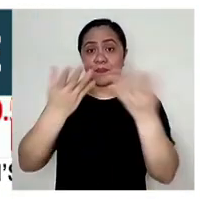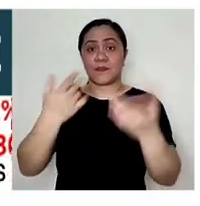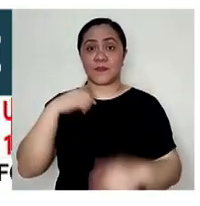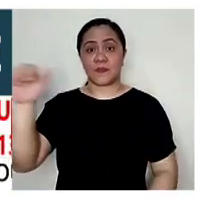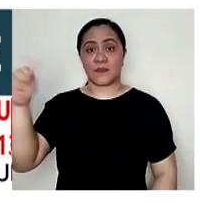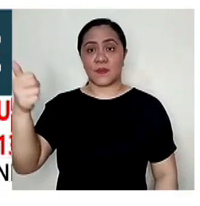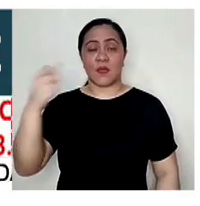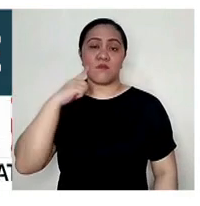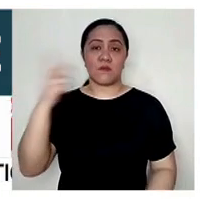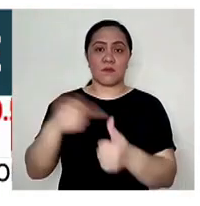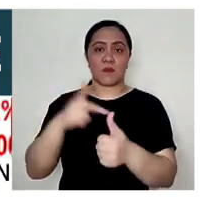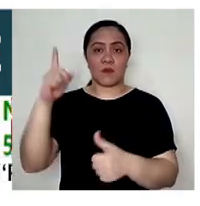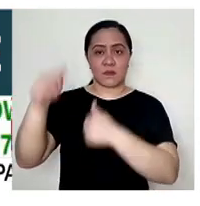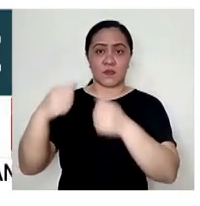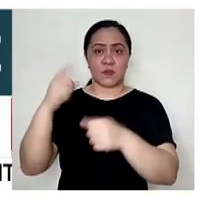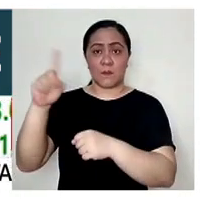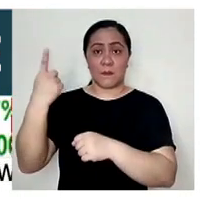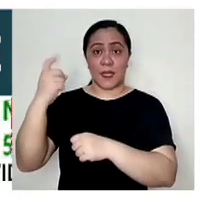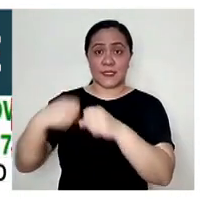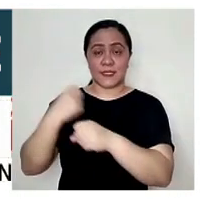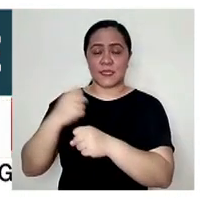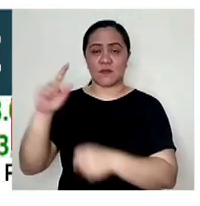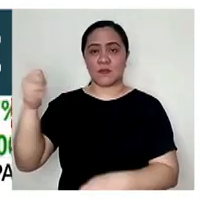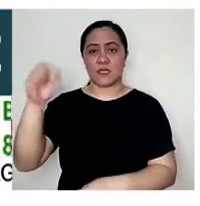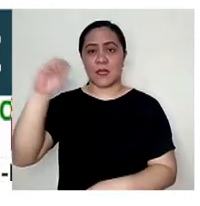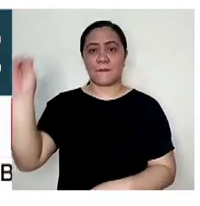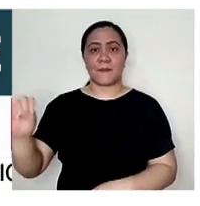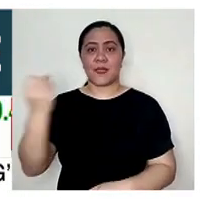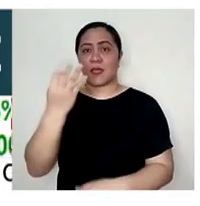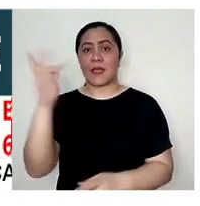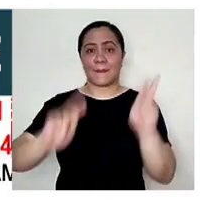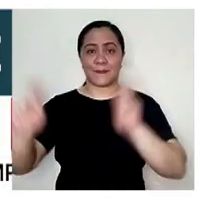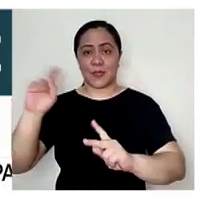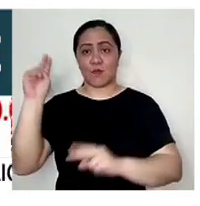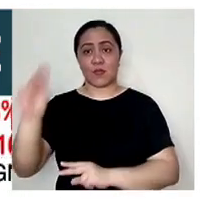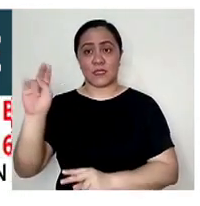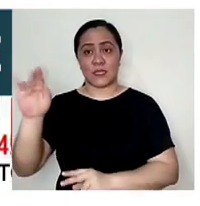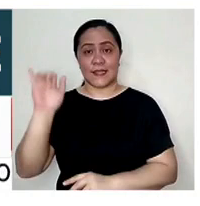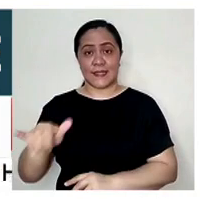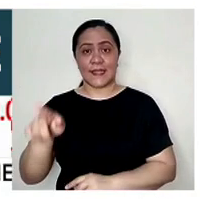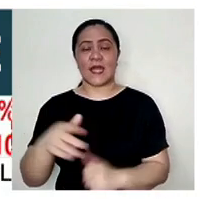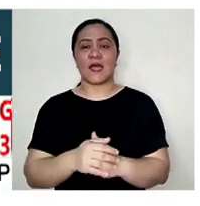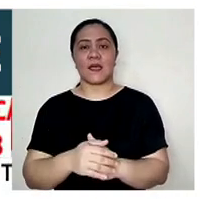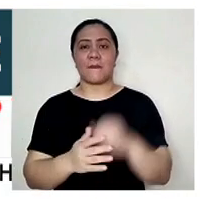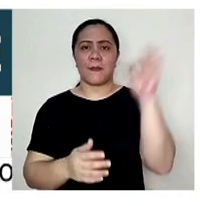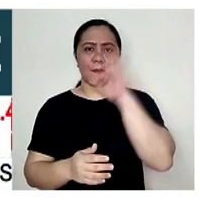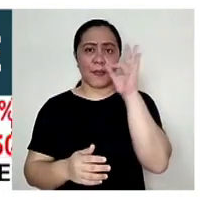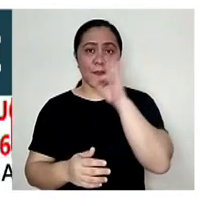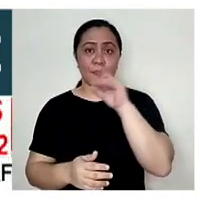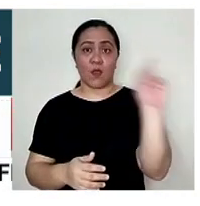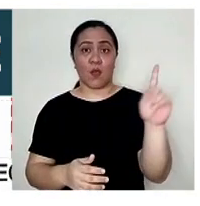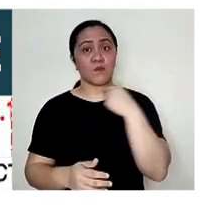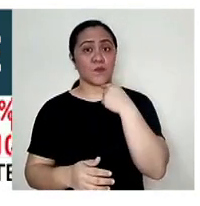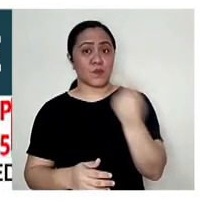year 10% of the population who needs it. The Filipinos, the population is 100